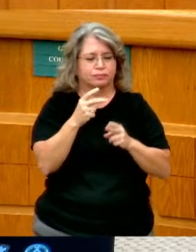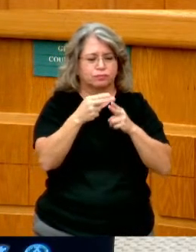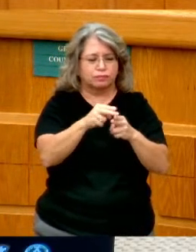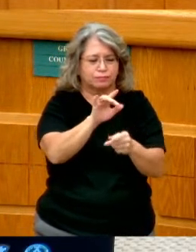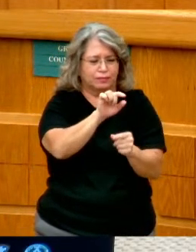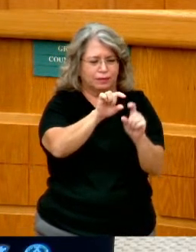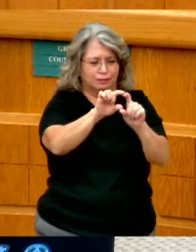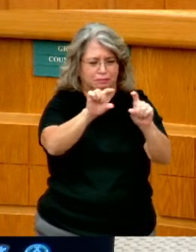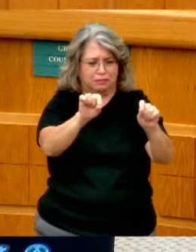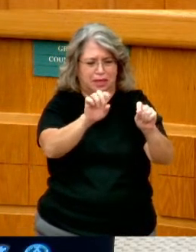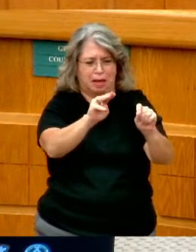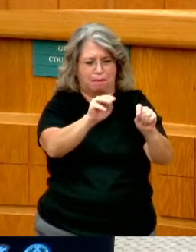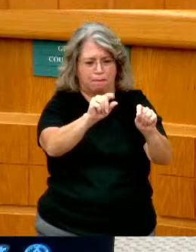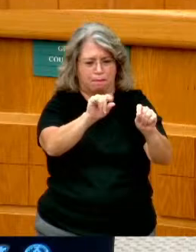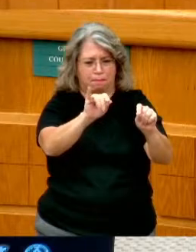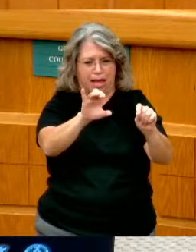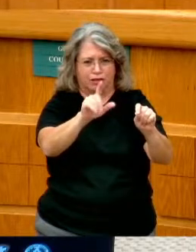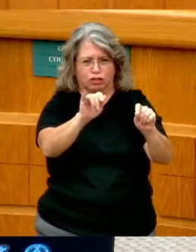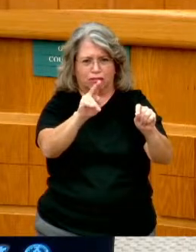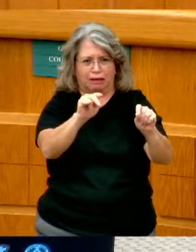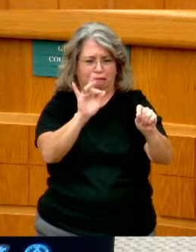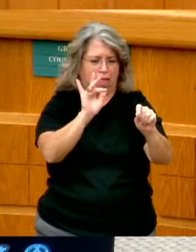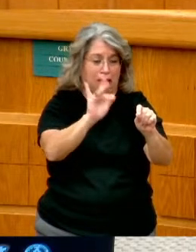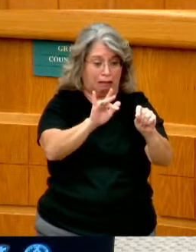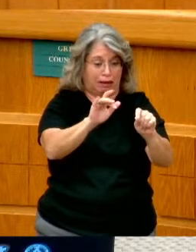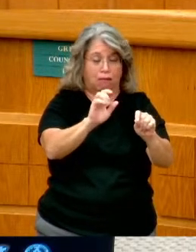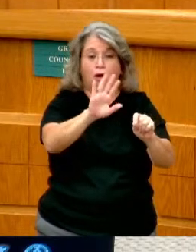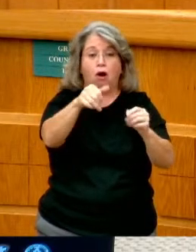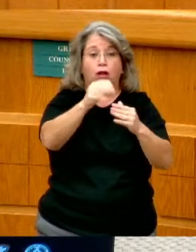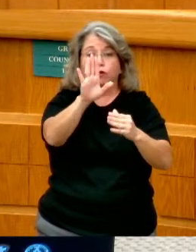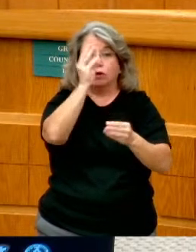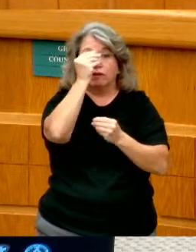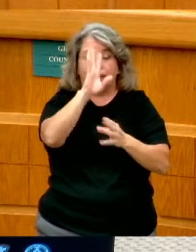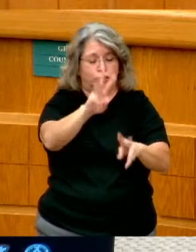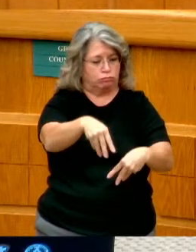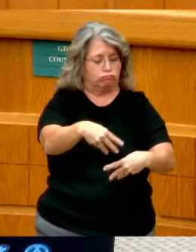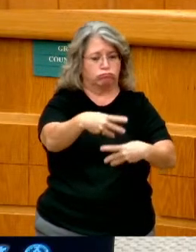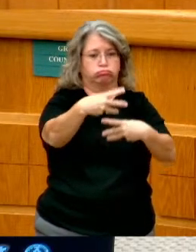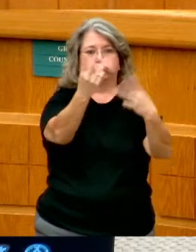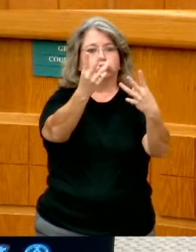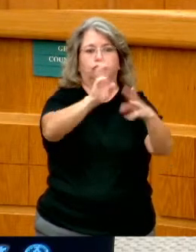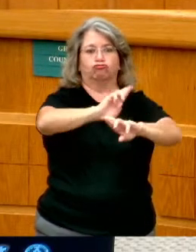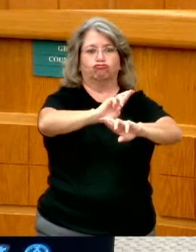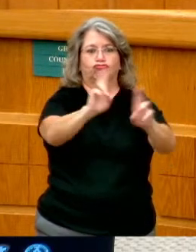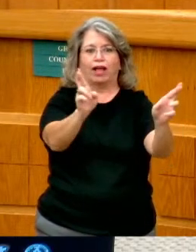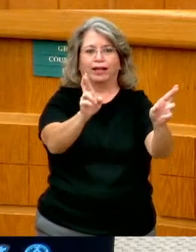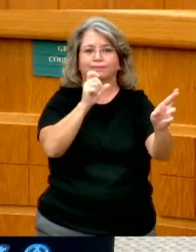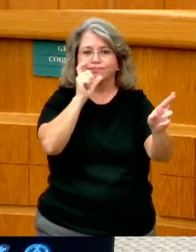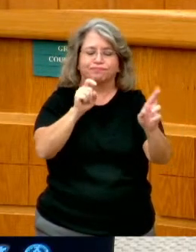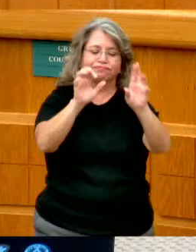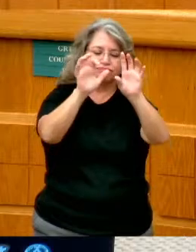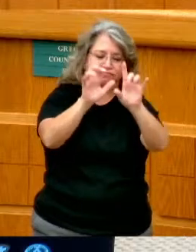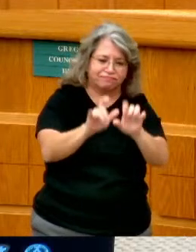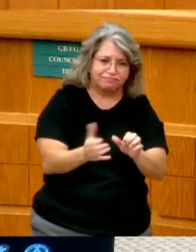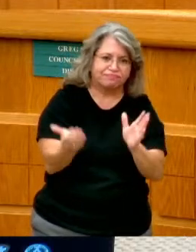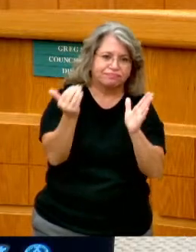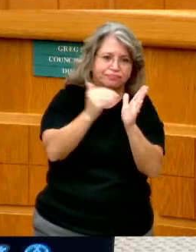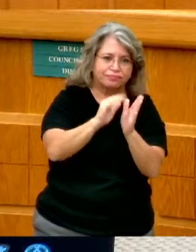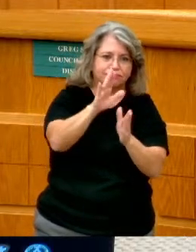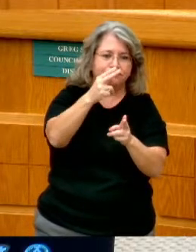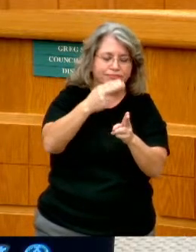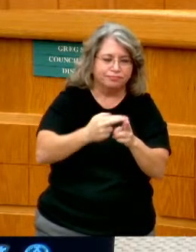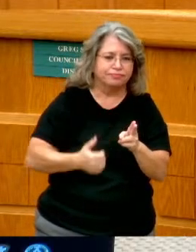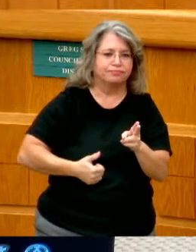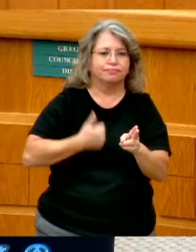the information on it about you that you gave us when you registered. So you don't have to rewrite your name, your address, your